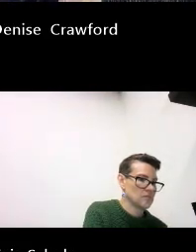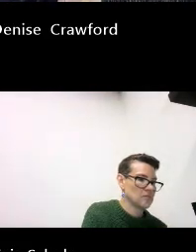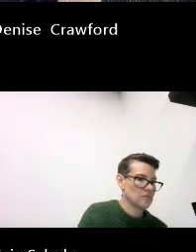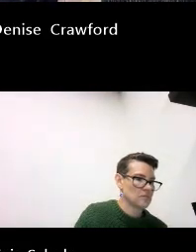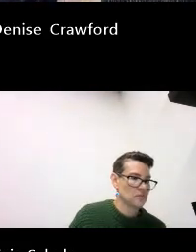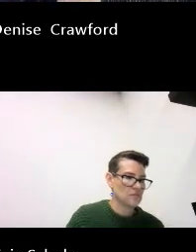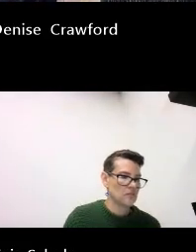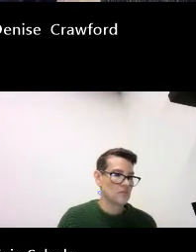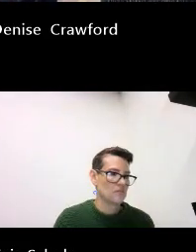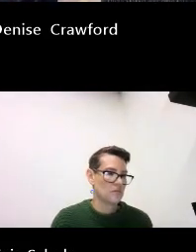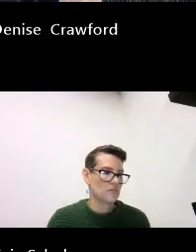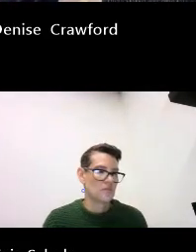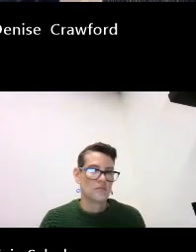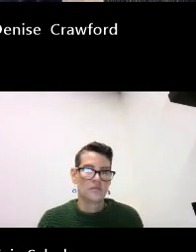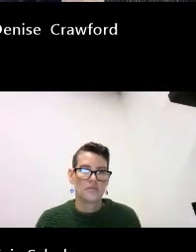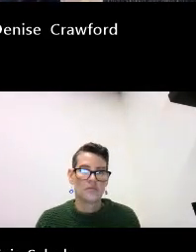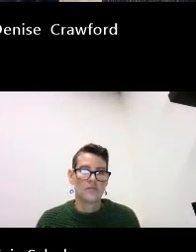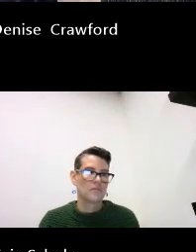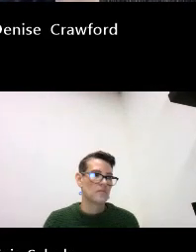assessment code.